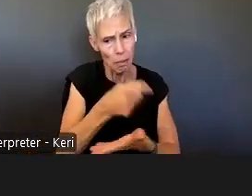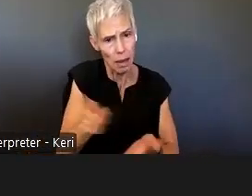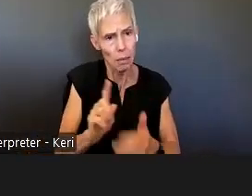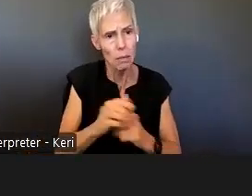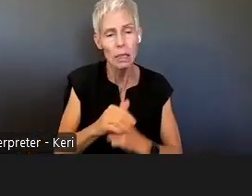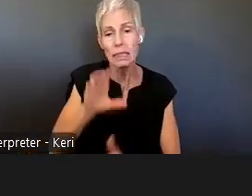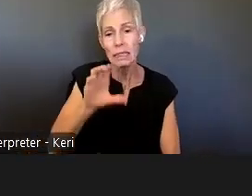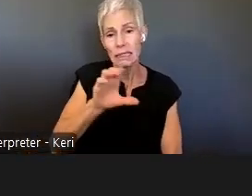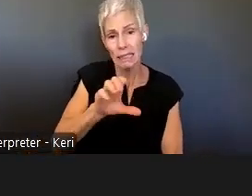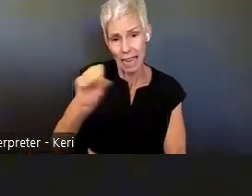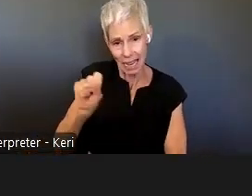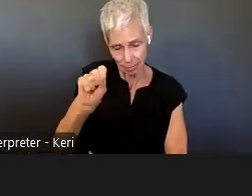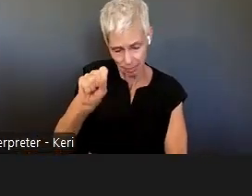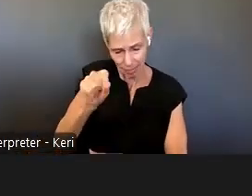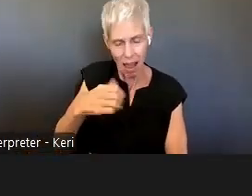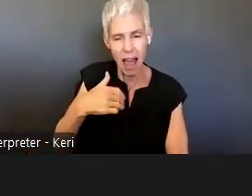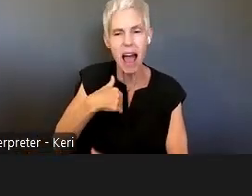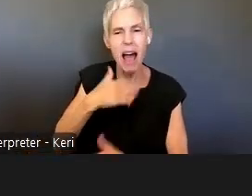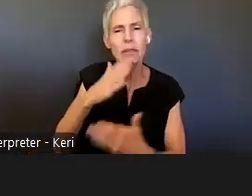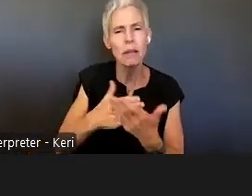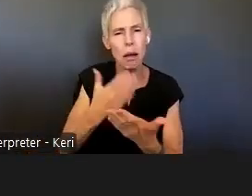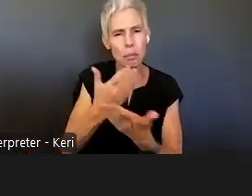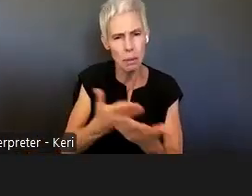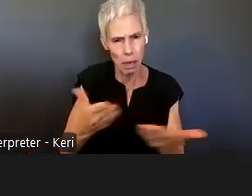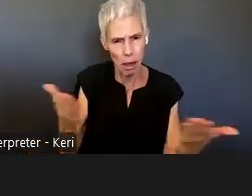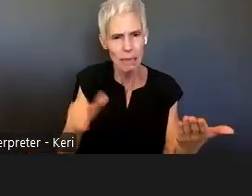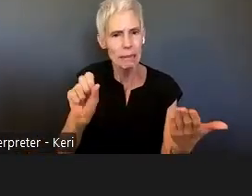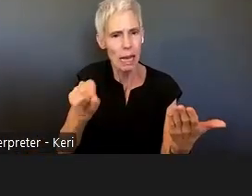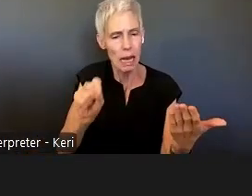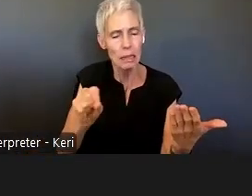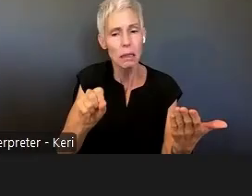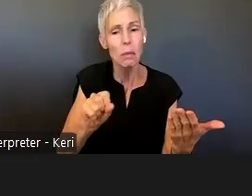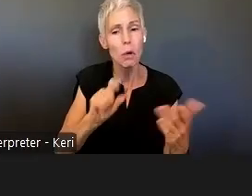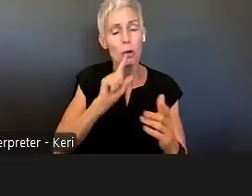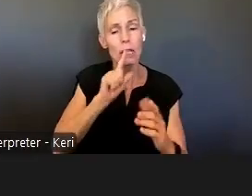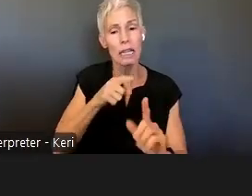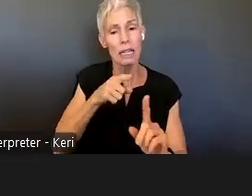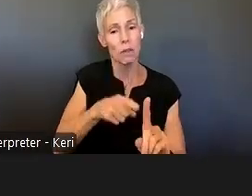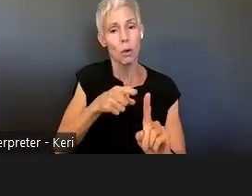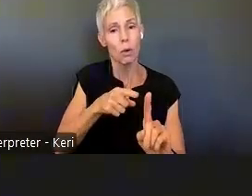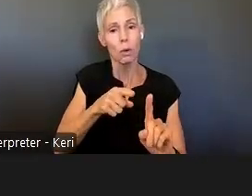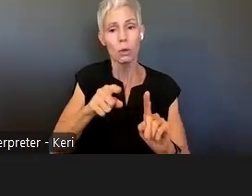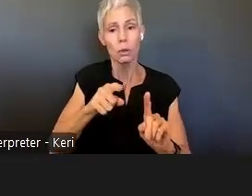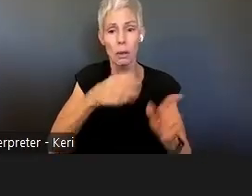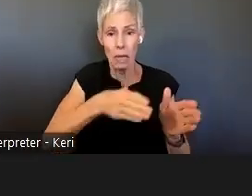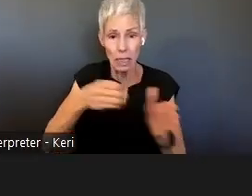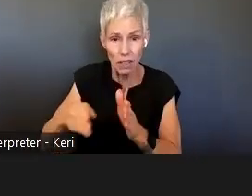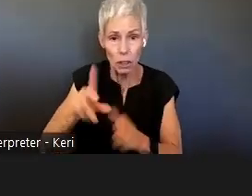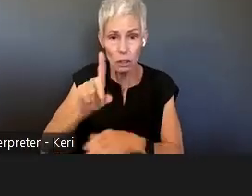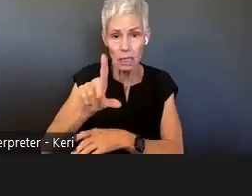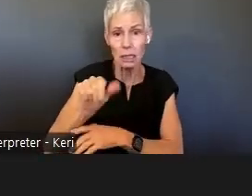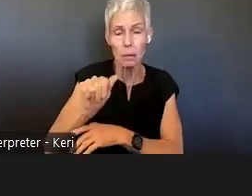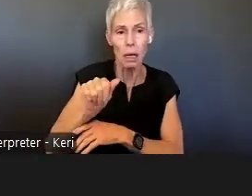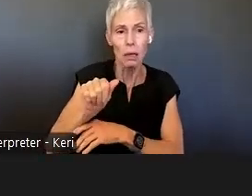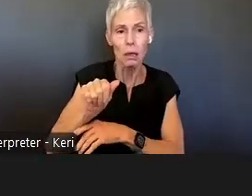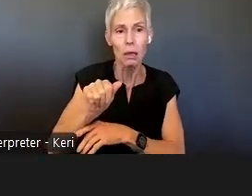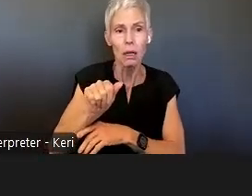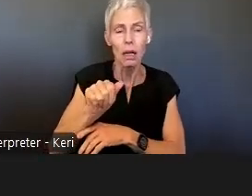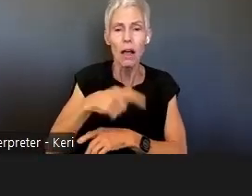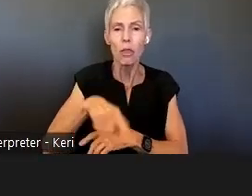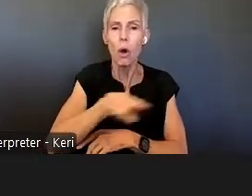CCS does have some supplies, but in large, if they are disabled, these are all allowable